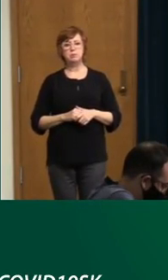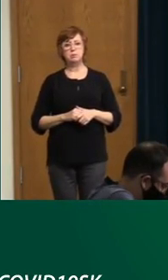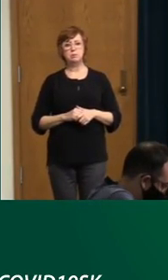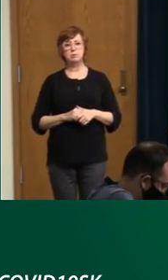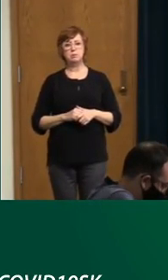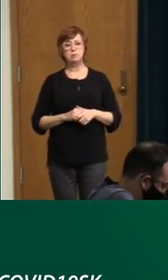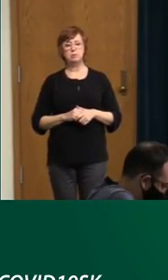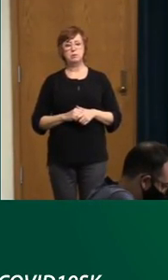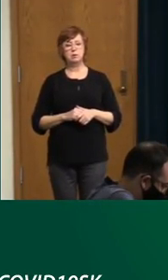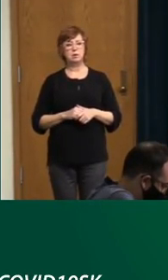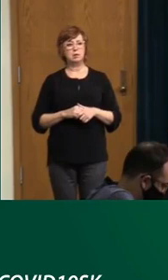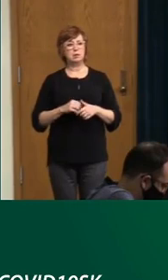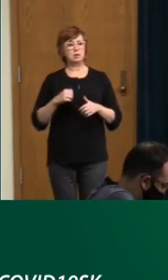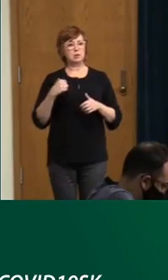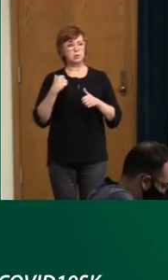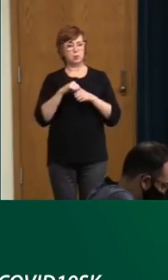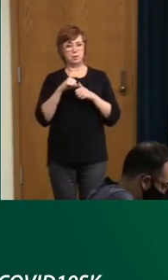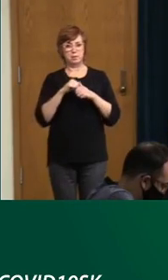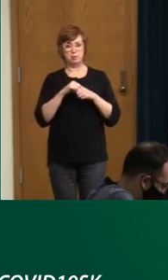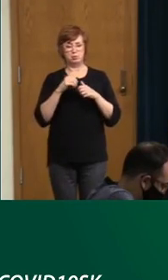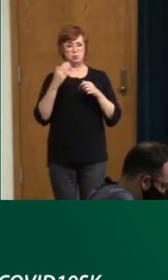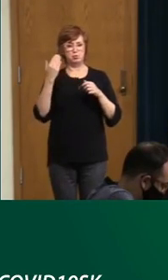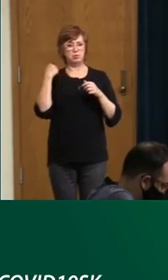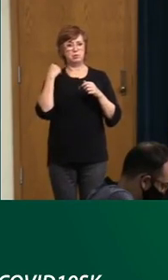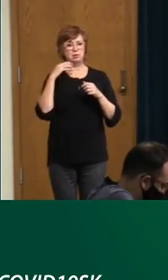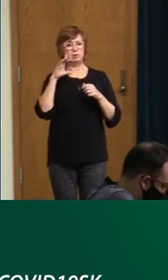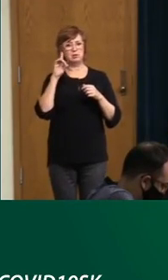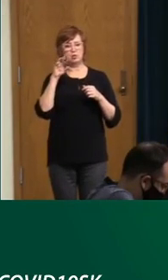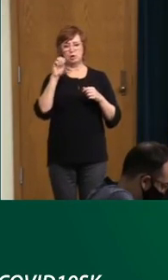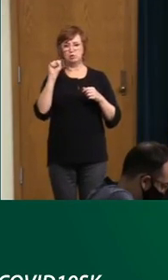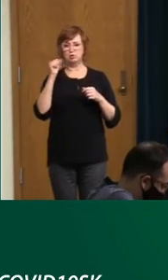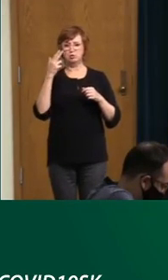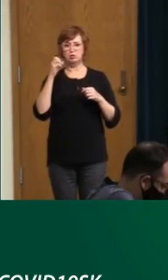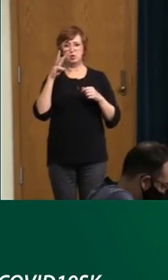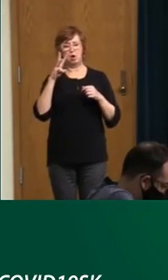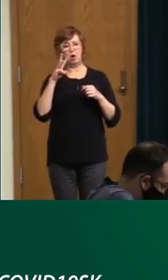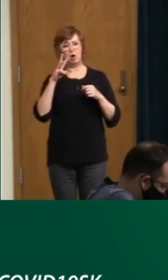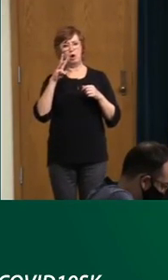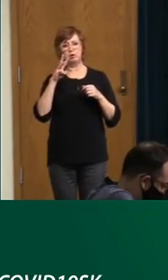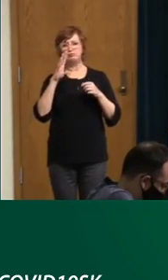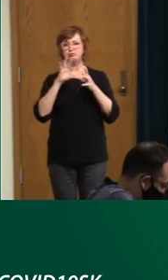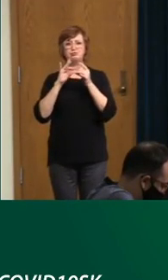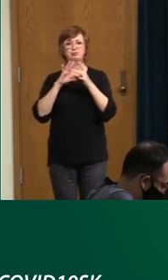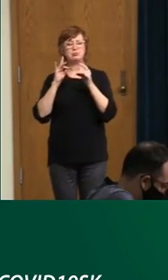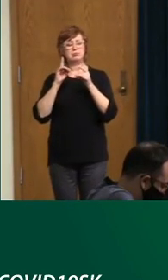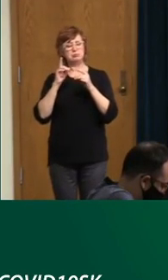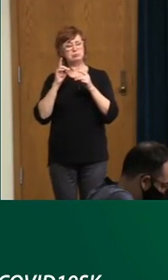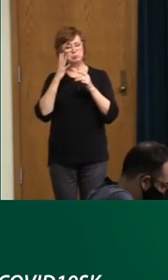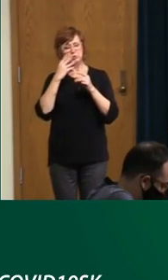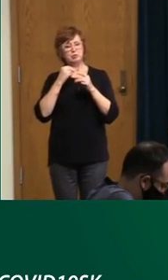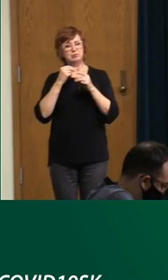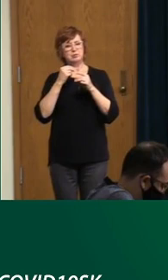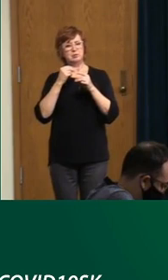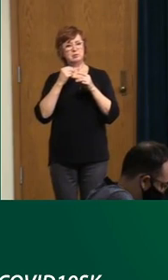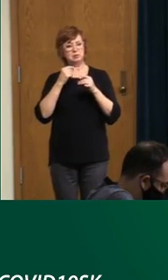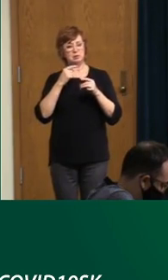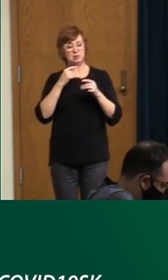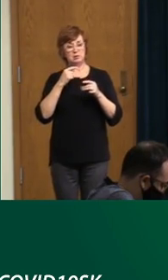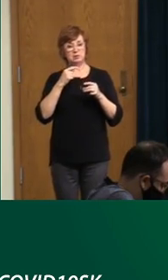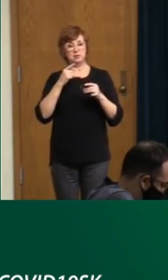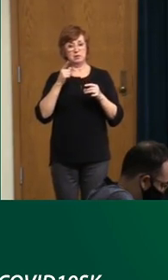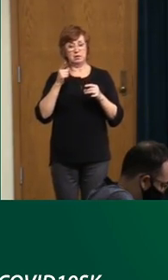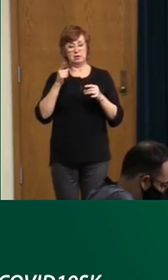said eloquently, we have to be there for them. So that's number one message. And number two, we